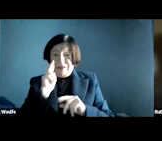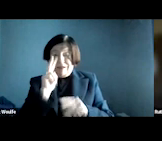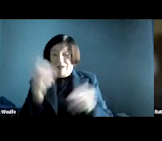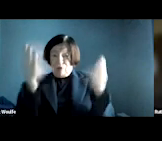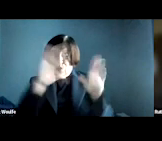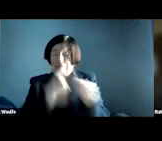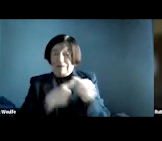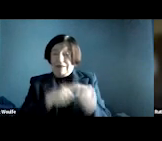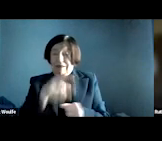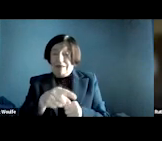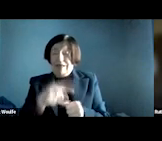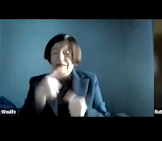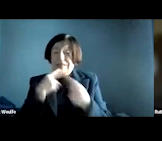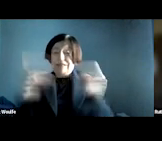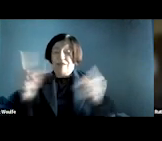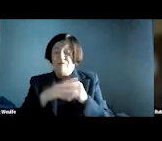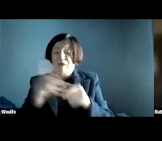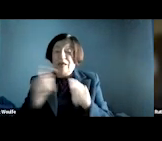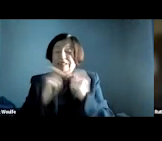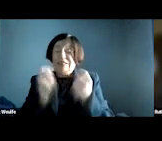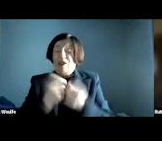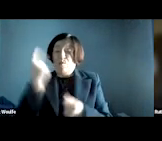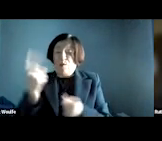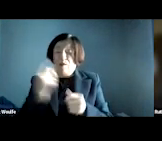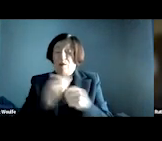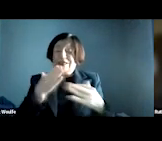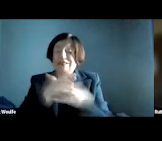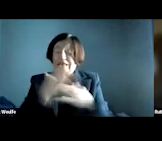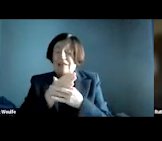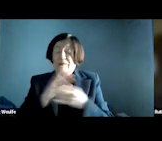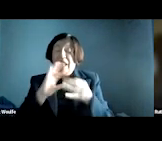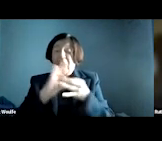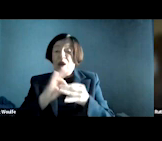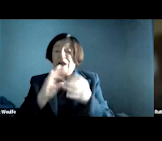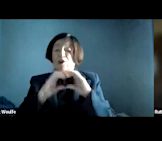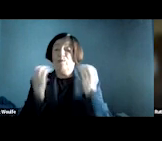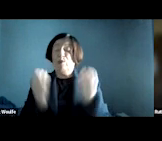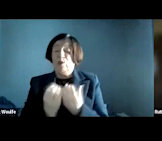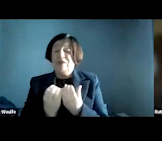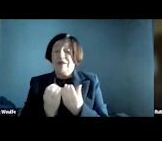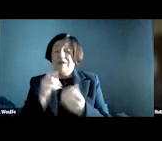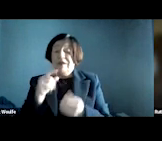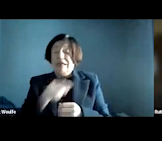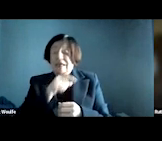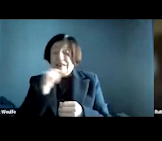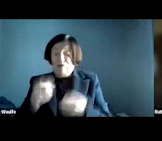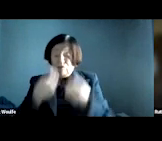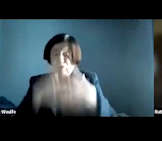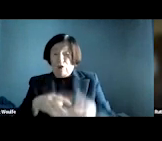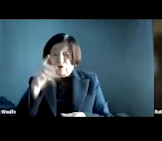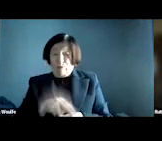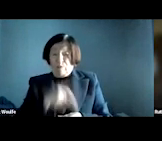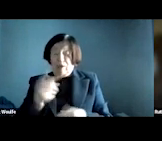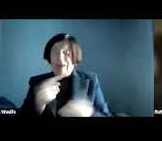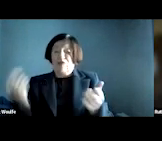highlighted a statement from theme 1, which is about accessible housing in communities. So it says an outcome should be that there's an increase in